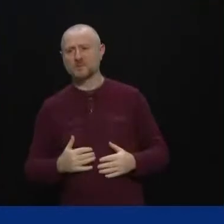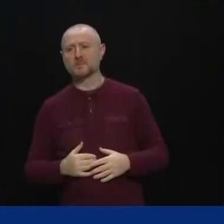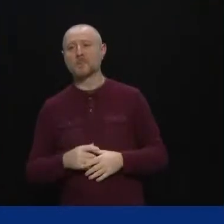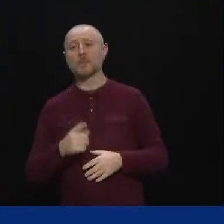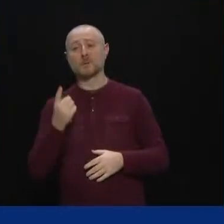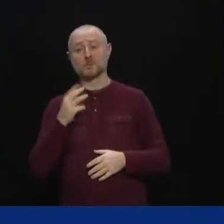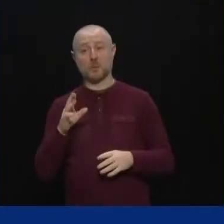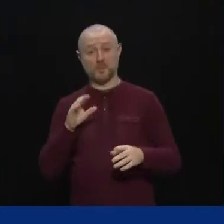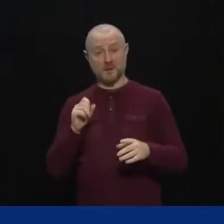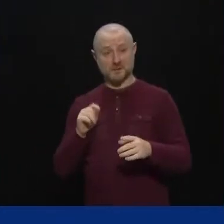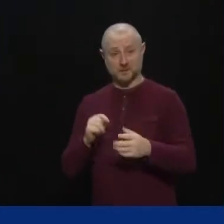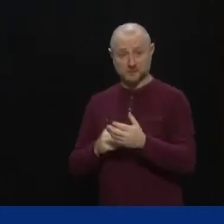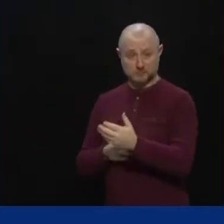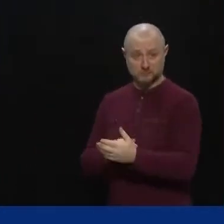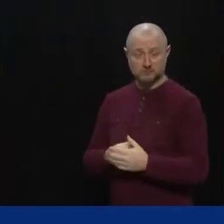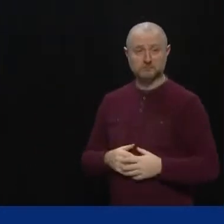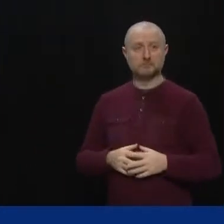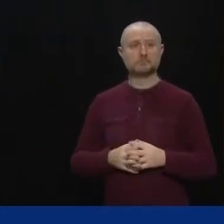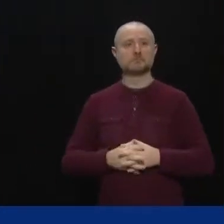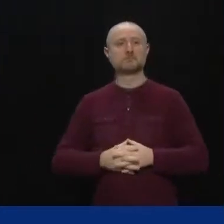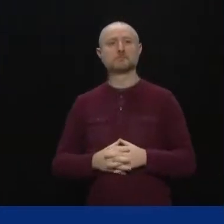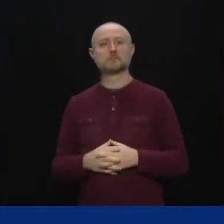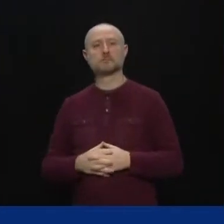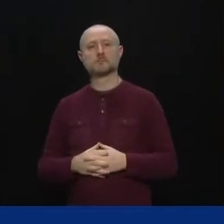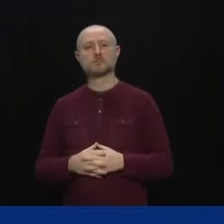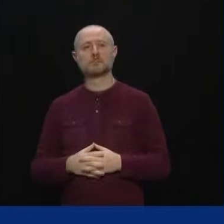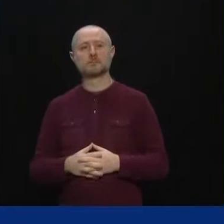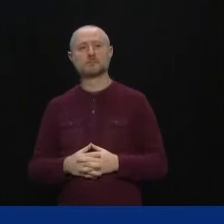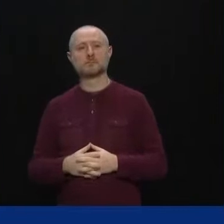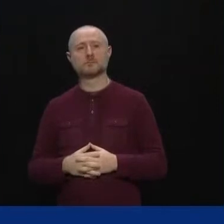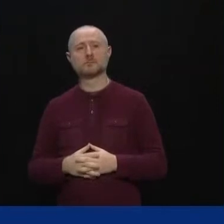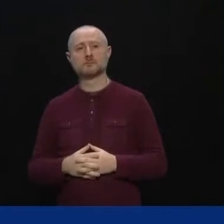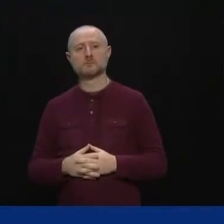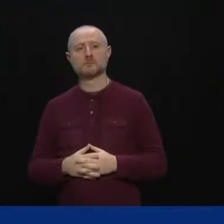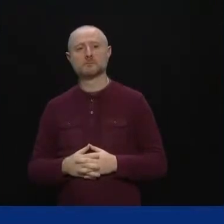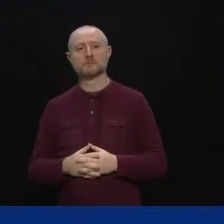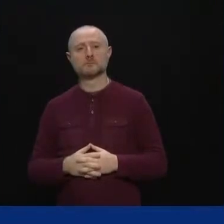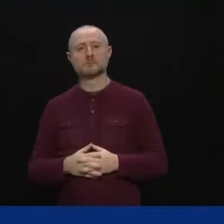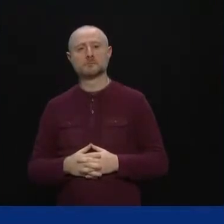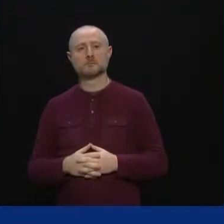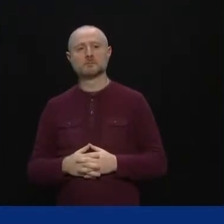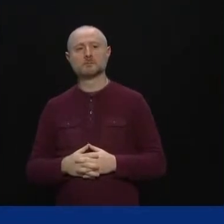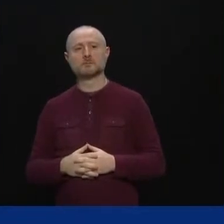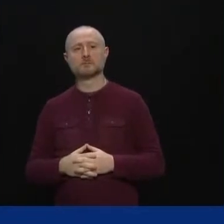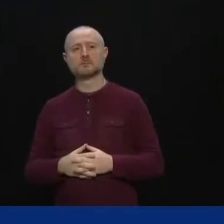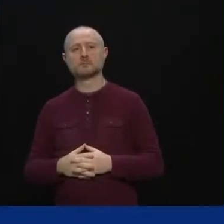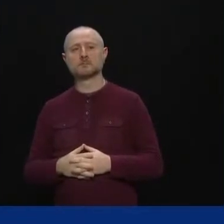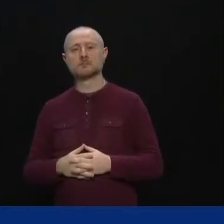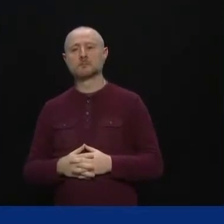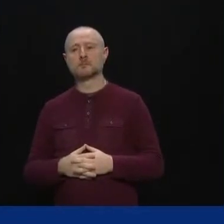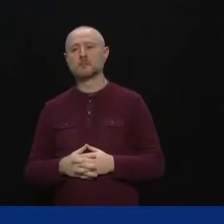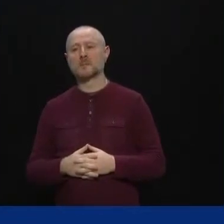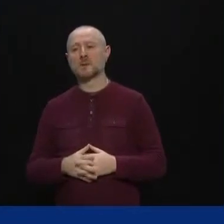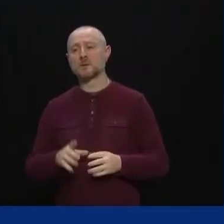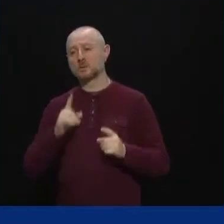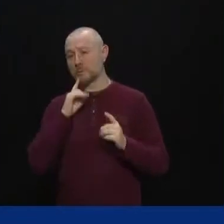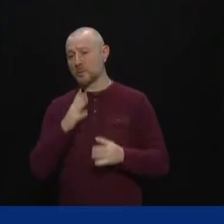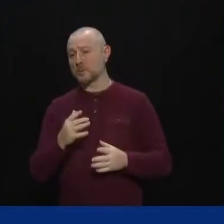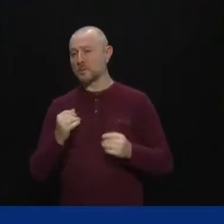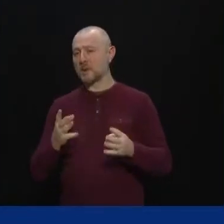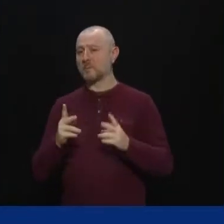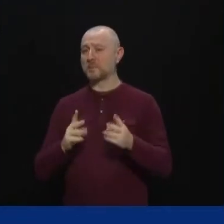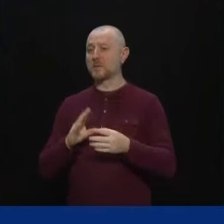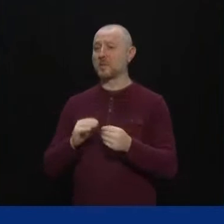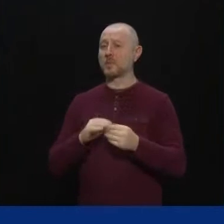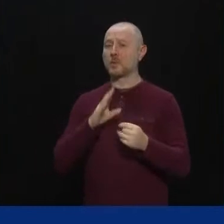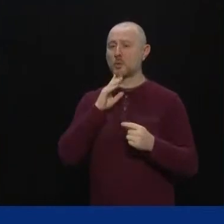that? Yes, not about campaign stuff. A lot has been made about how Omicron leads to